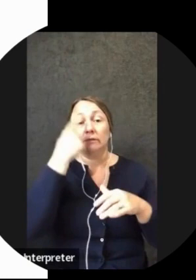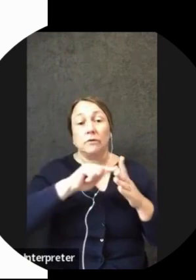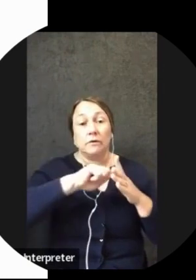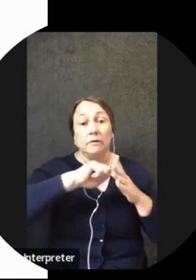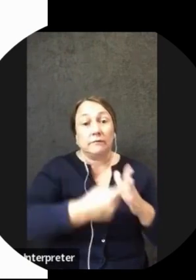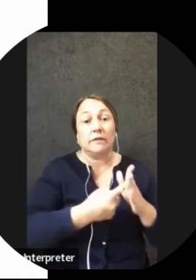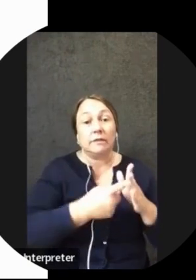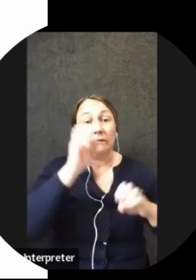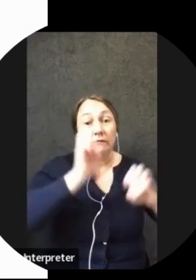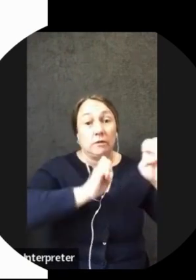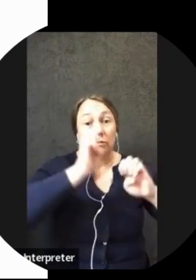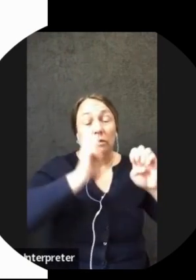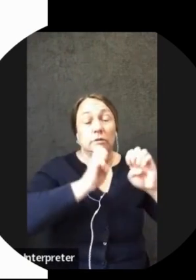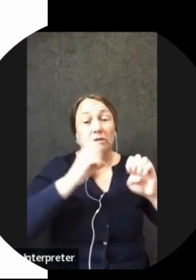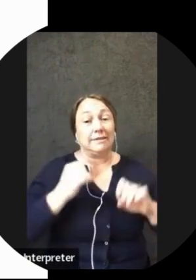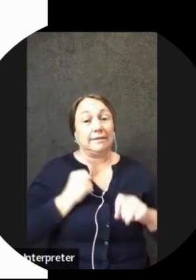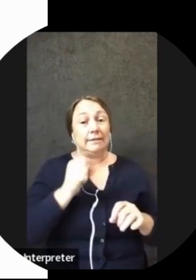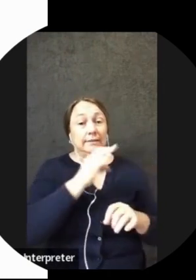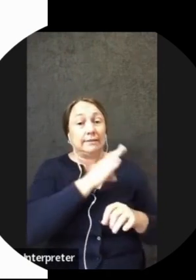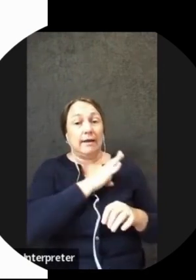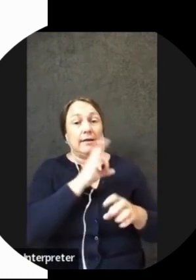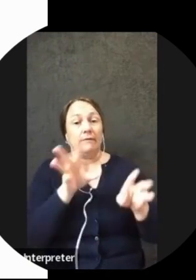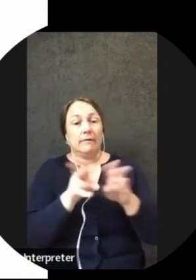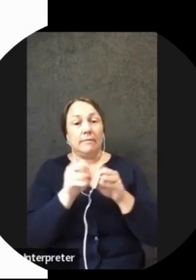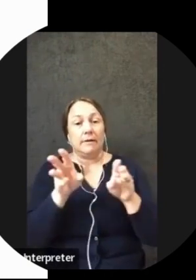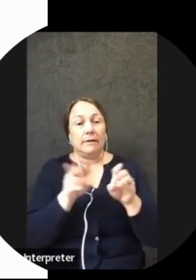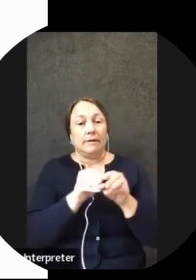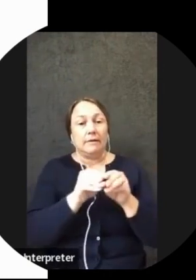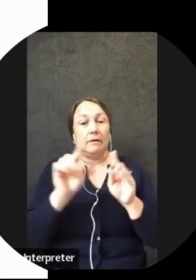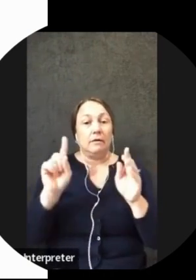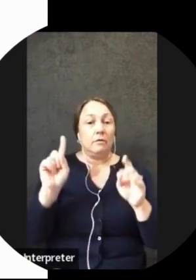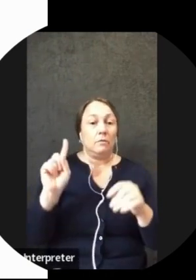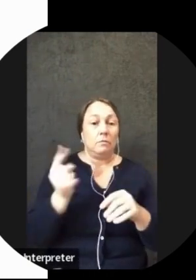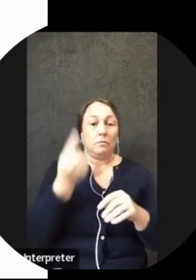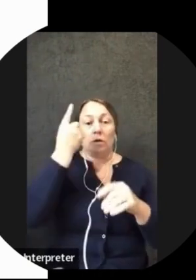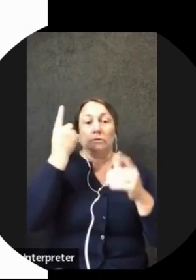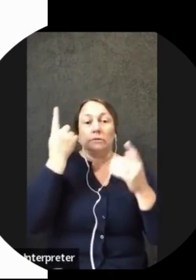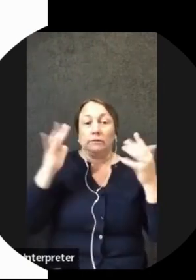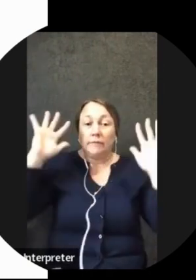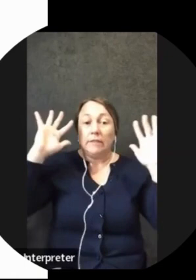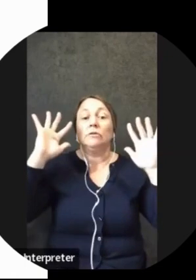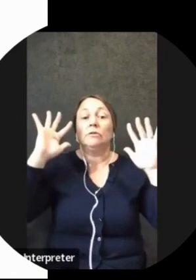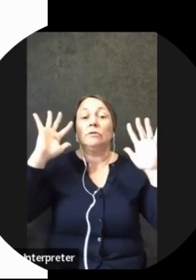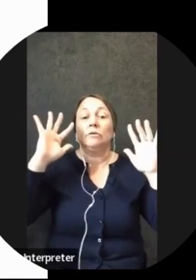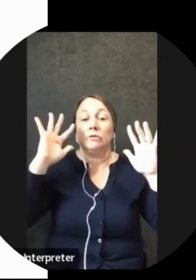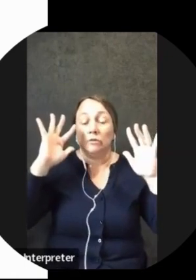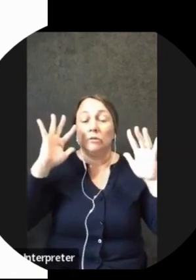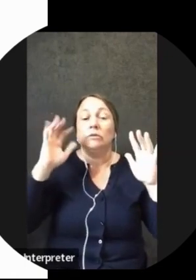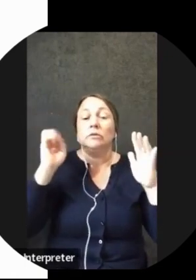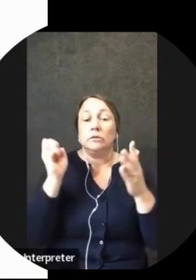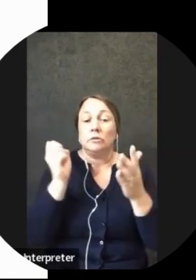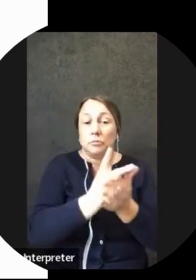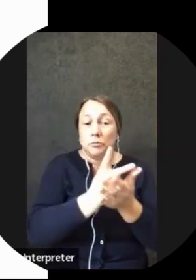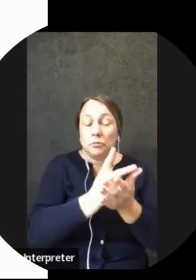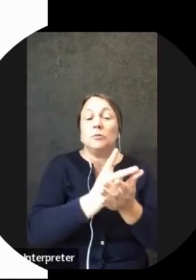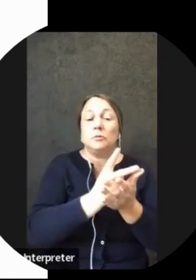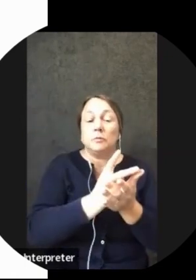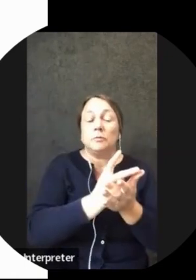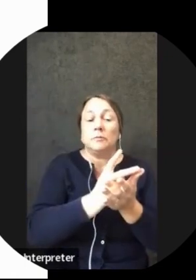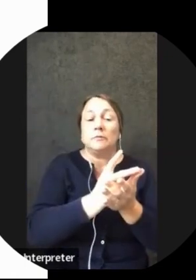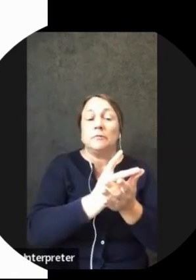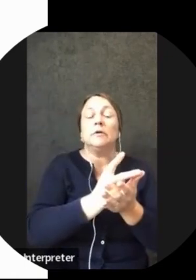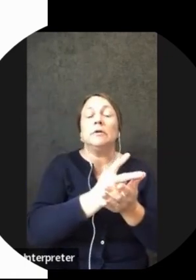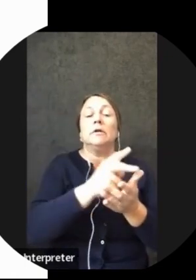So after there's a meeting to discuss the results of the evaluation where a student is found eligible, then the